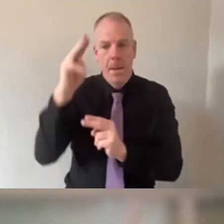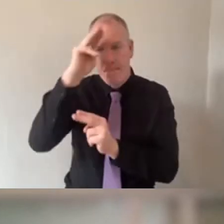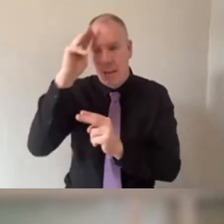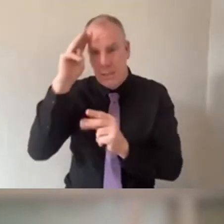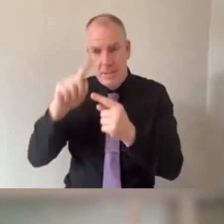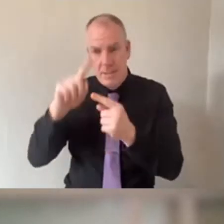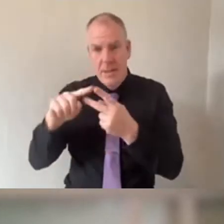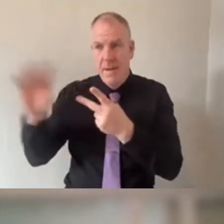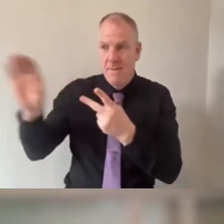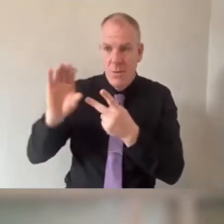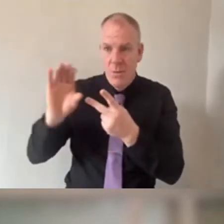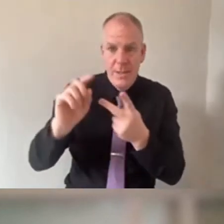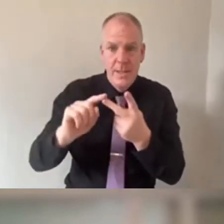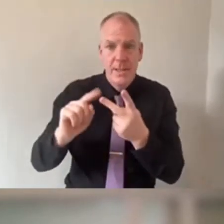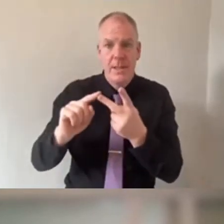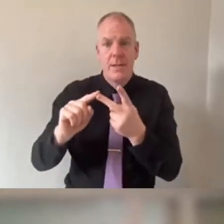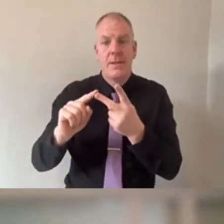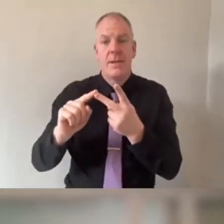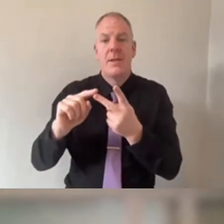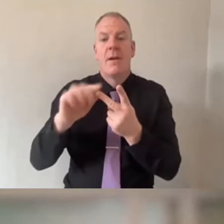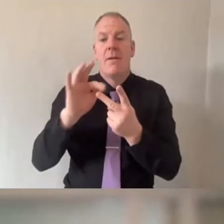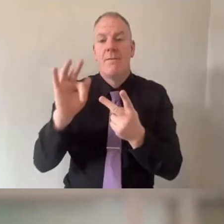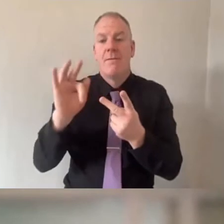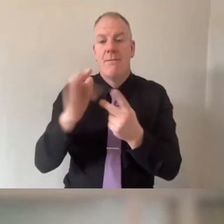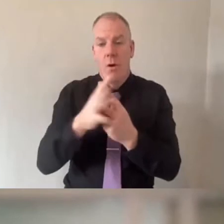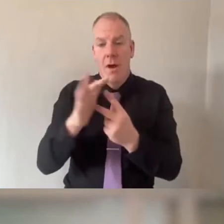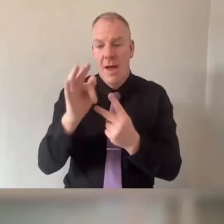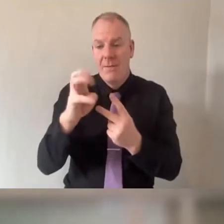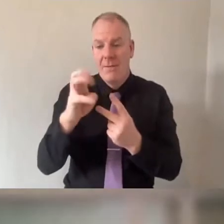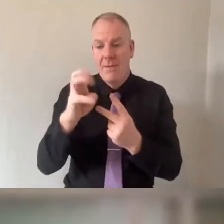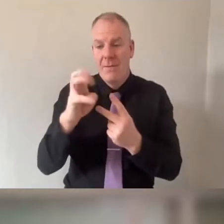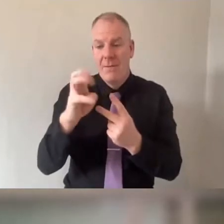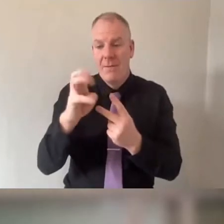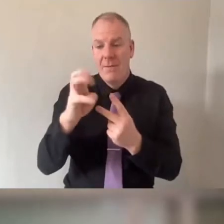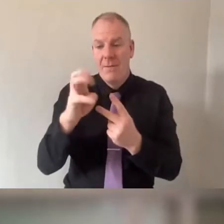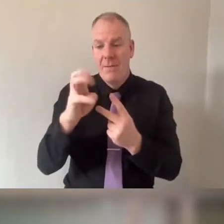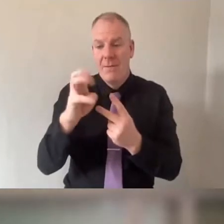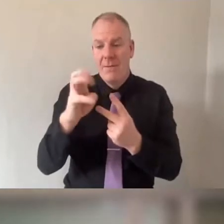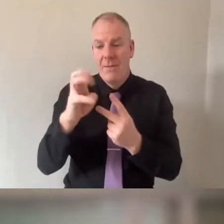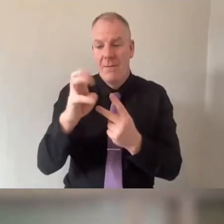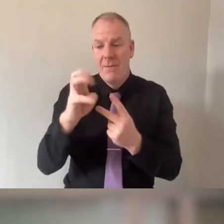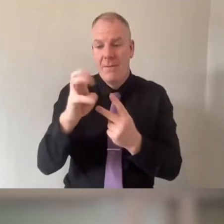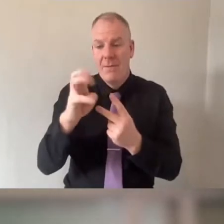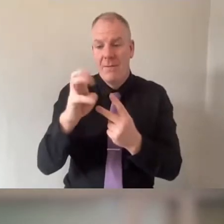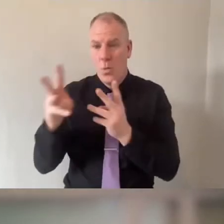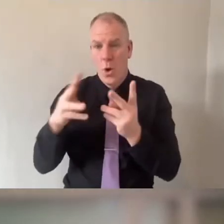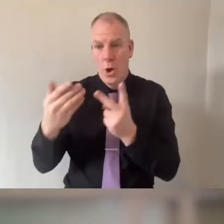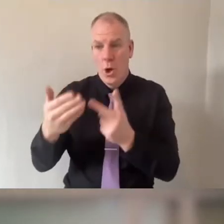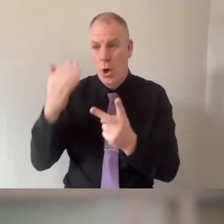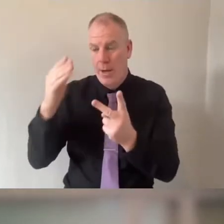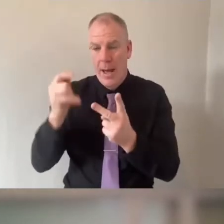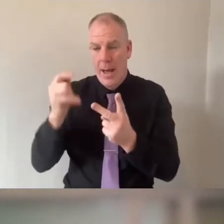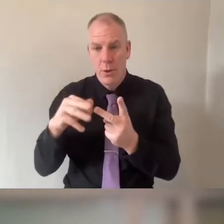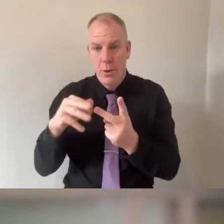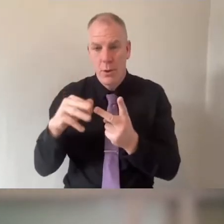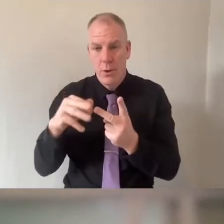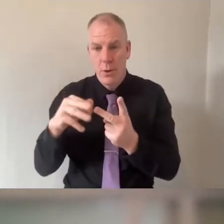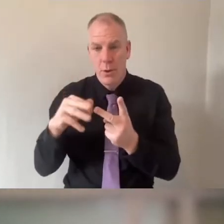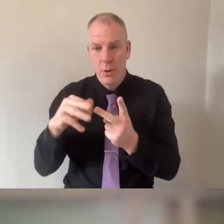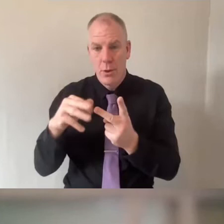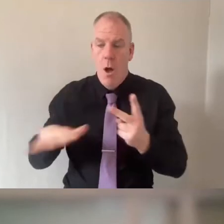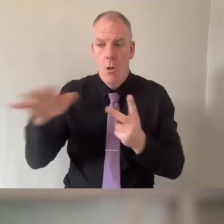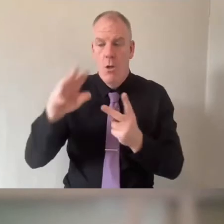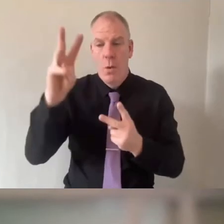the funding of FET and universities and work-based learning and apprenticeships right across